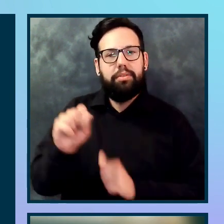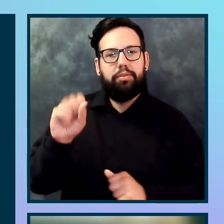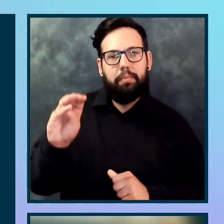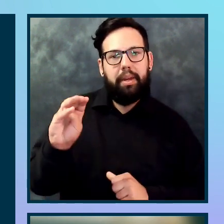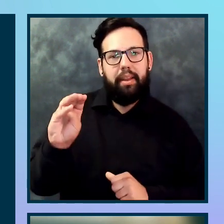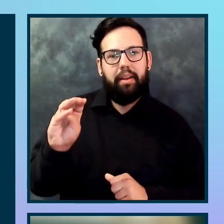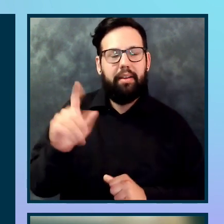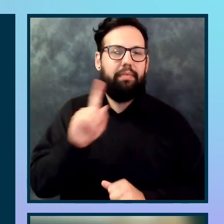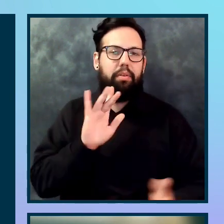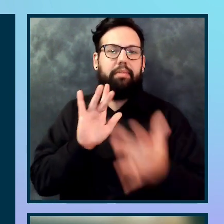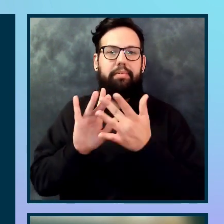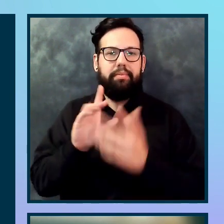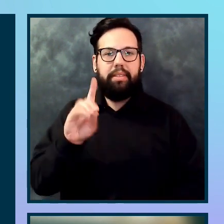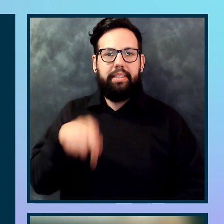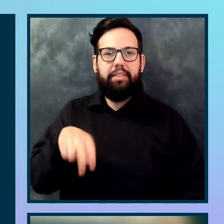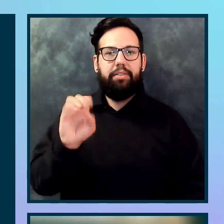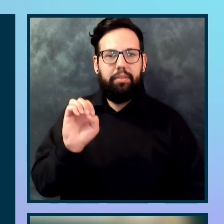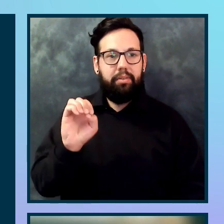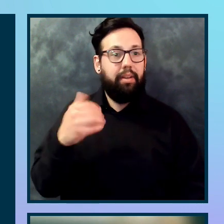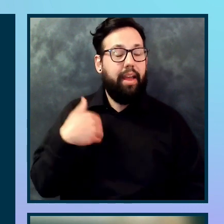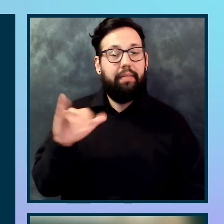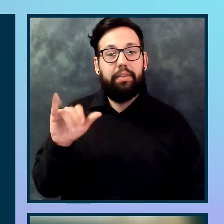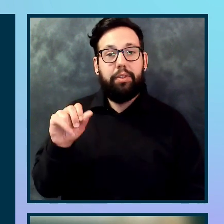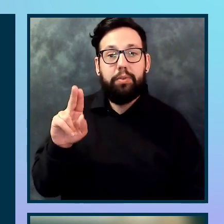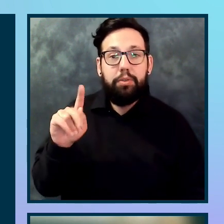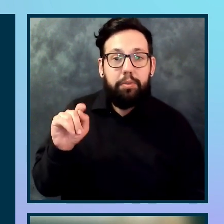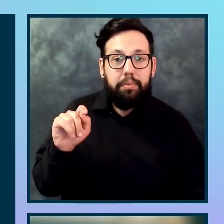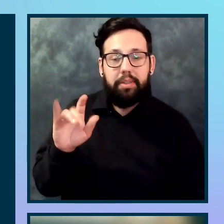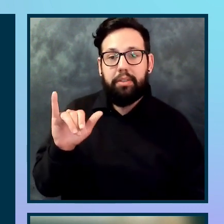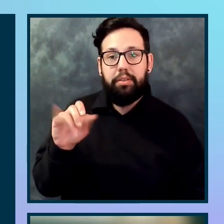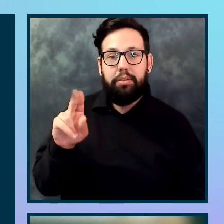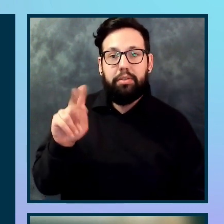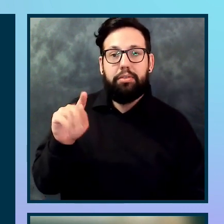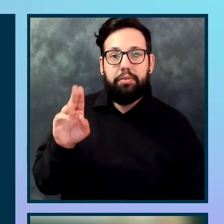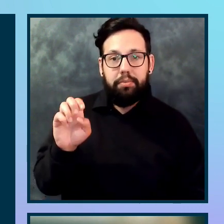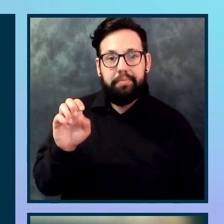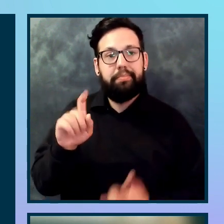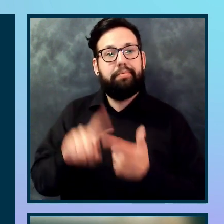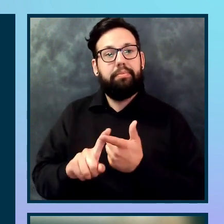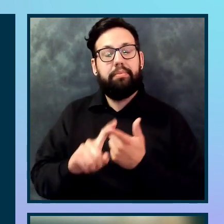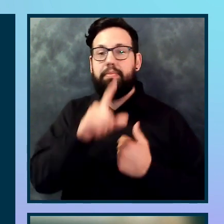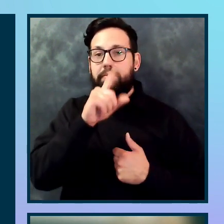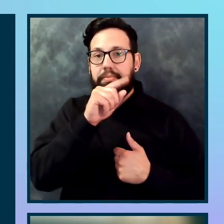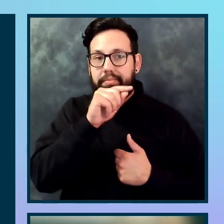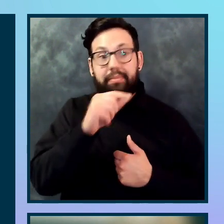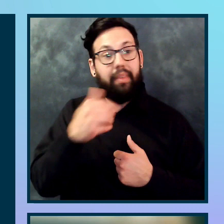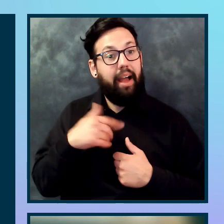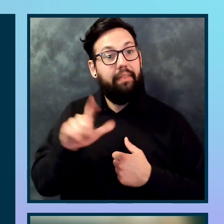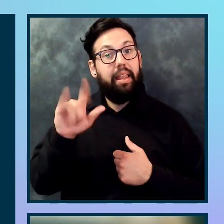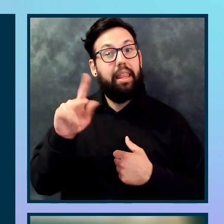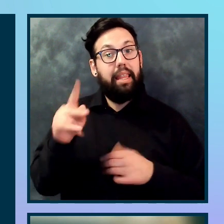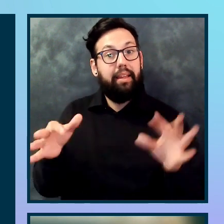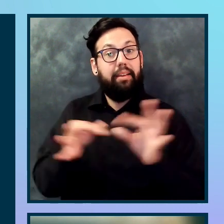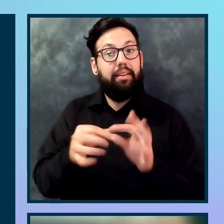got Deque's LinkedIn, YouTube, and Twitter. I've put the link to the Plantiverse app